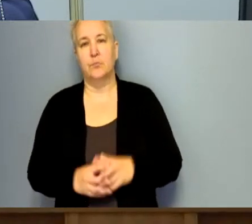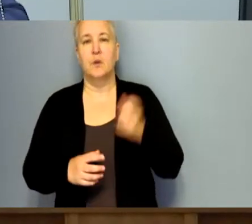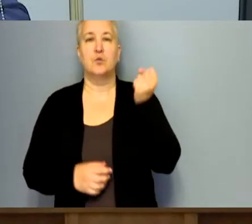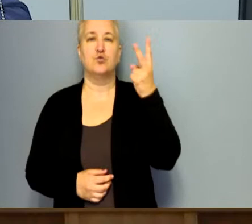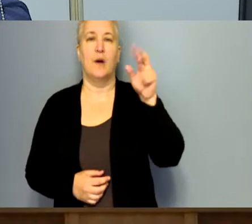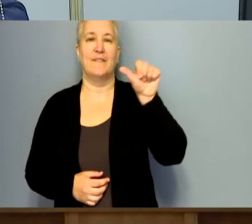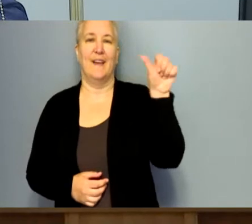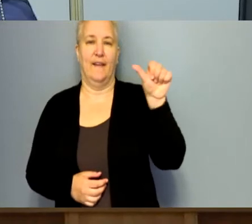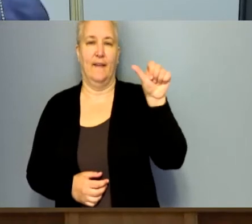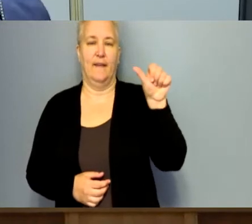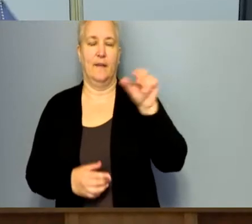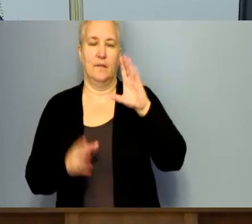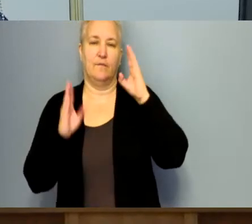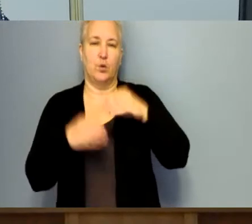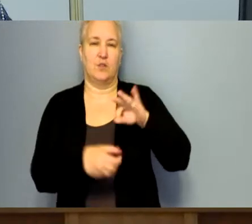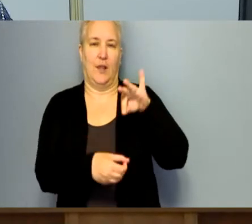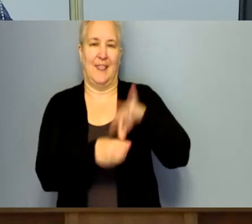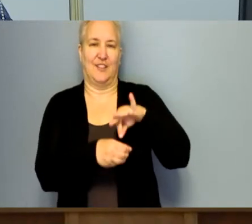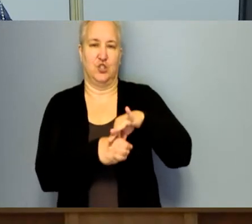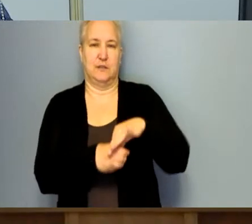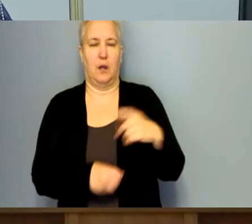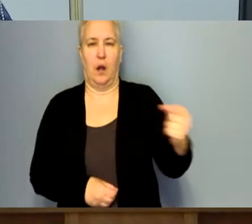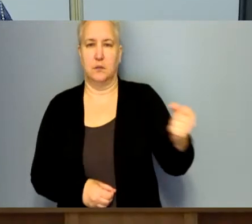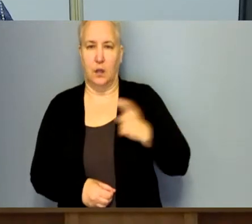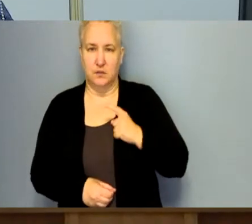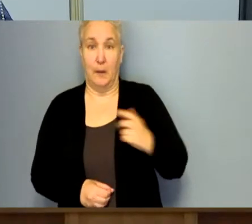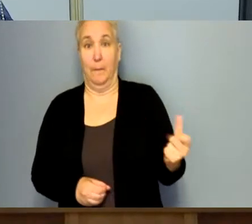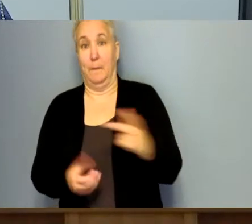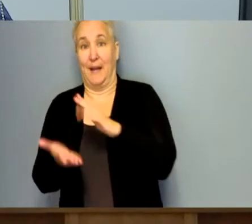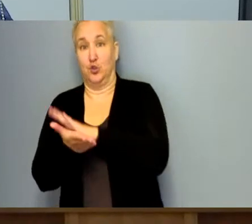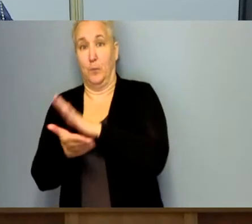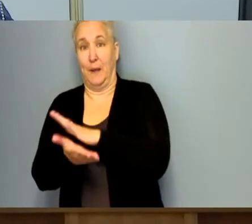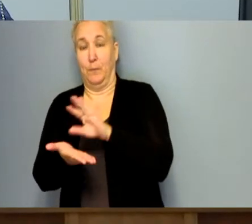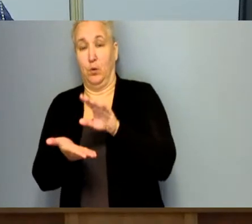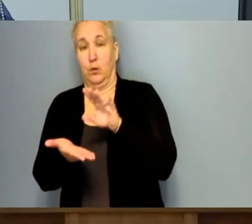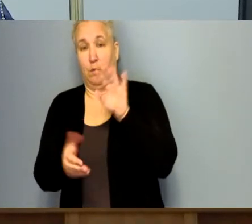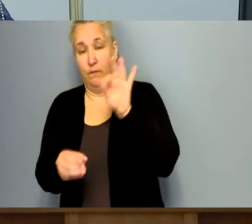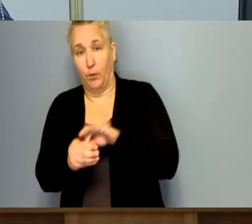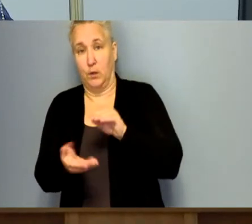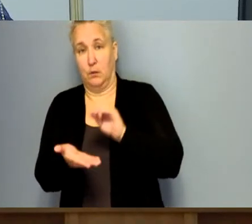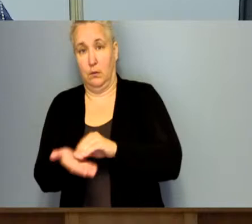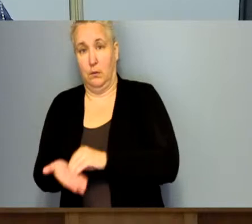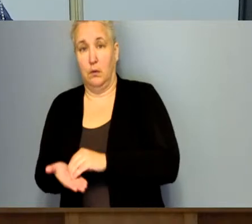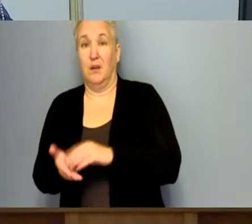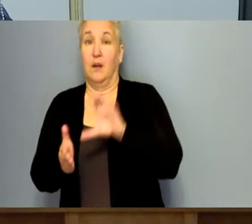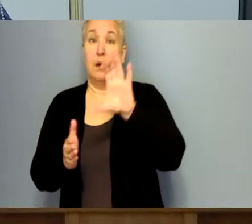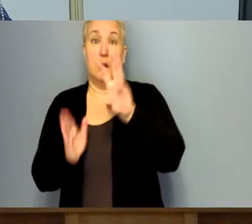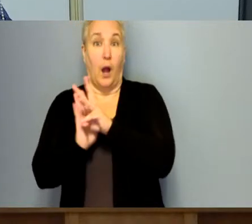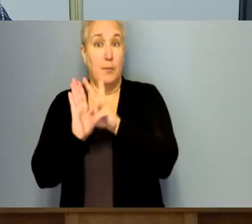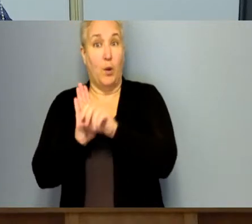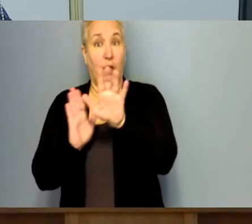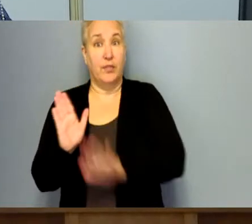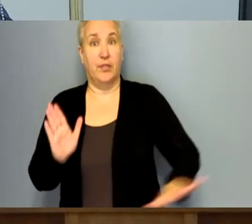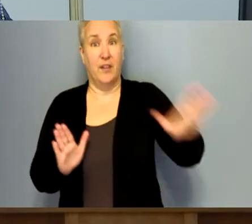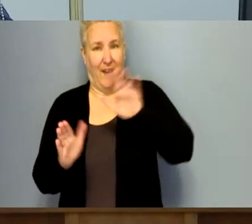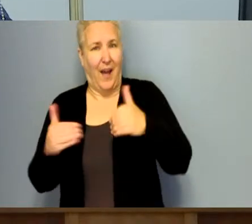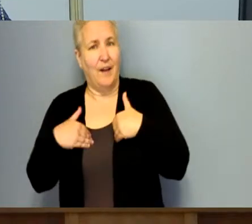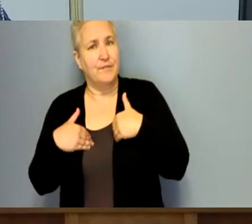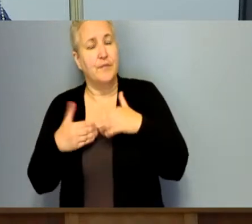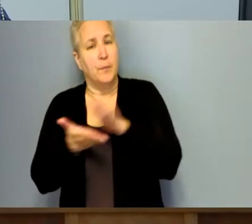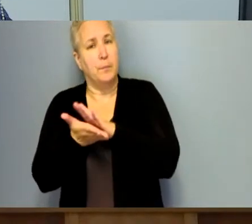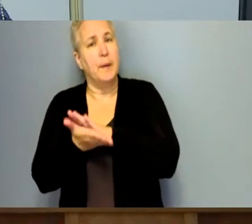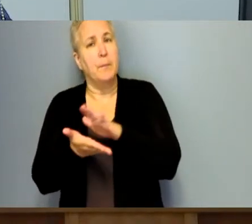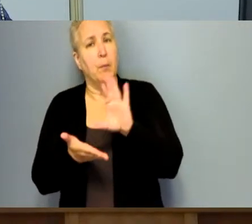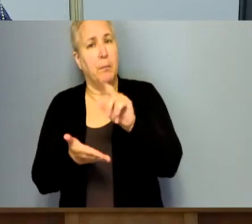12A was about elections, asking us to move back to paper ballots. The entire Commonwealth of Pennsylvania has paper ballots. We've been using paper